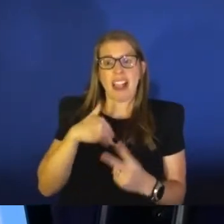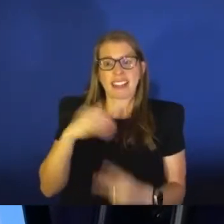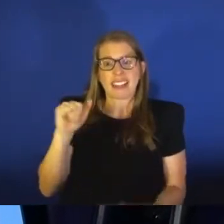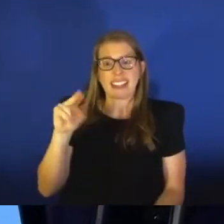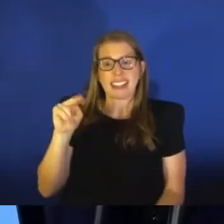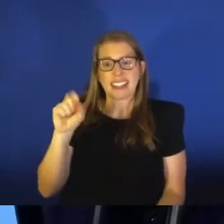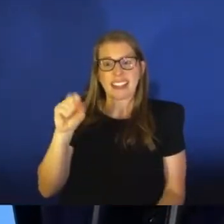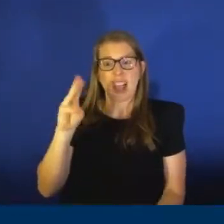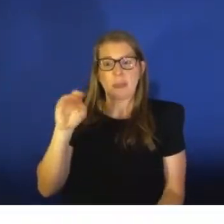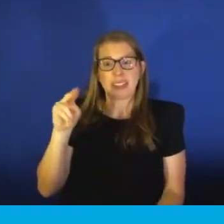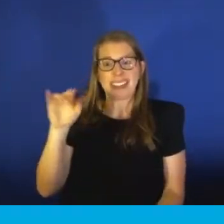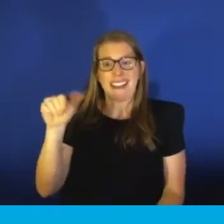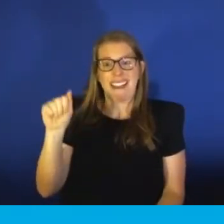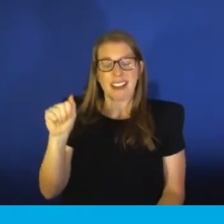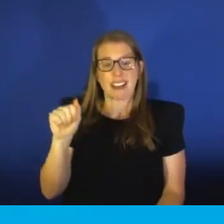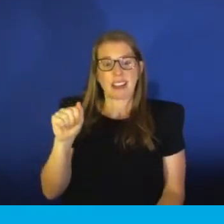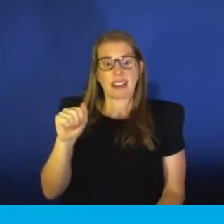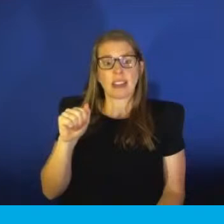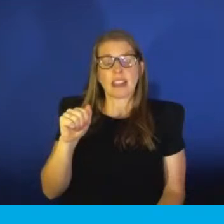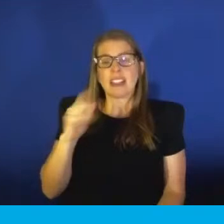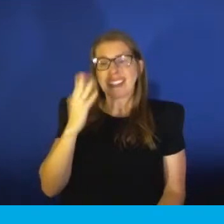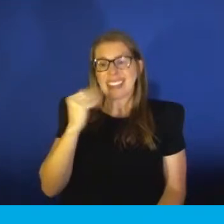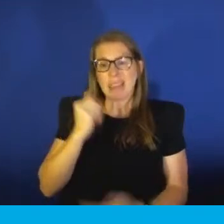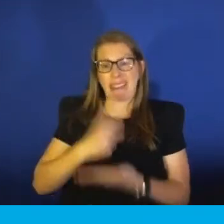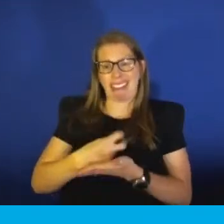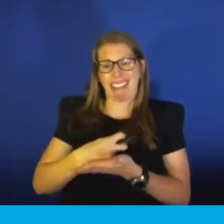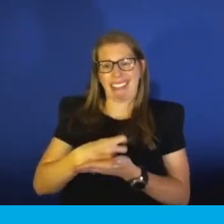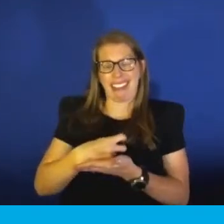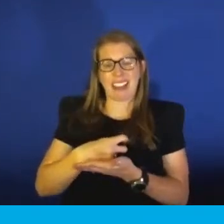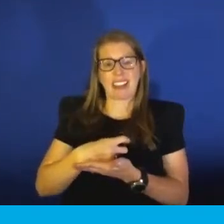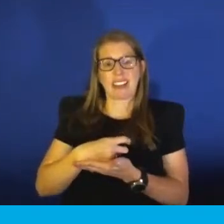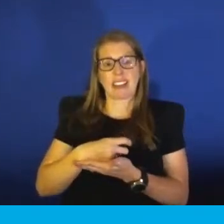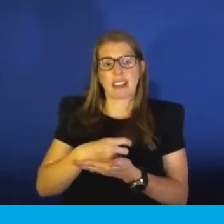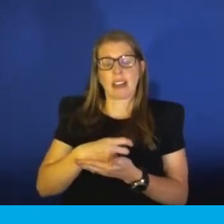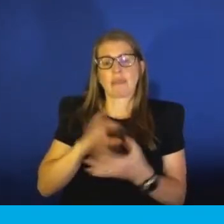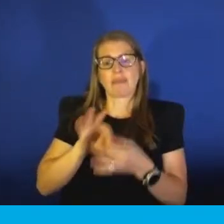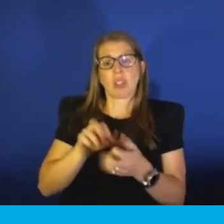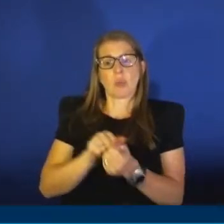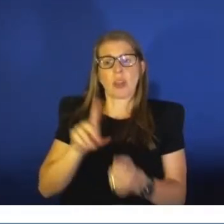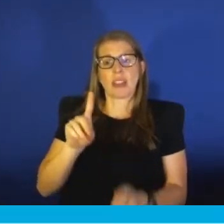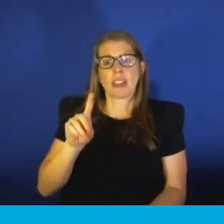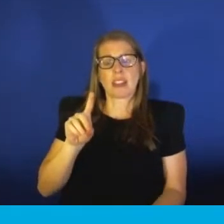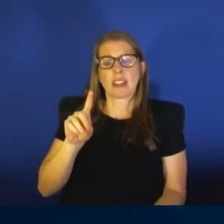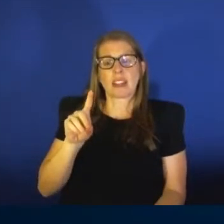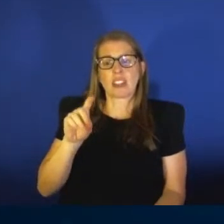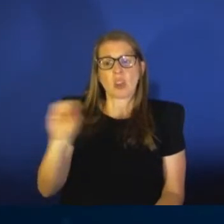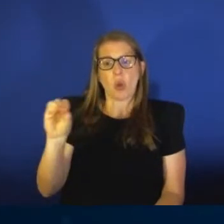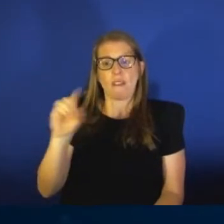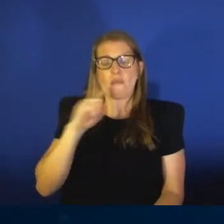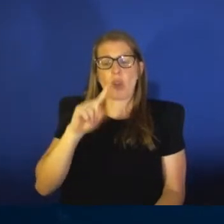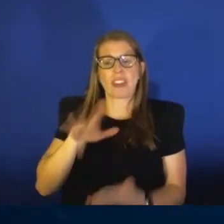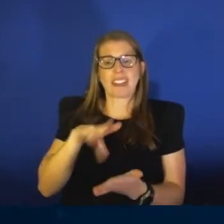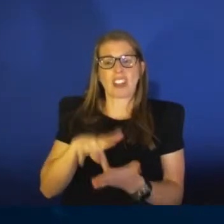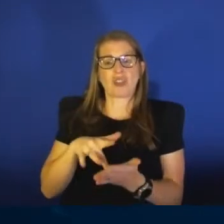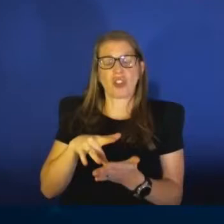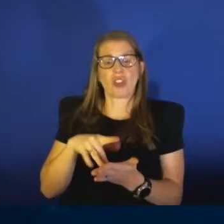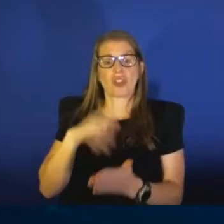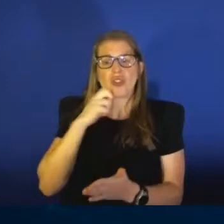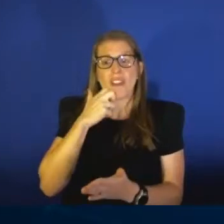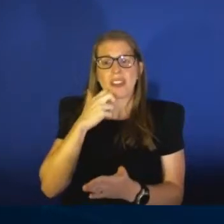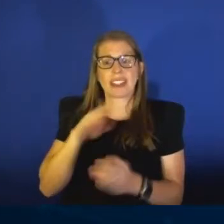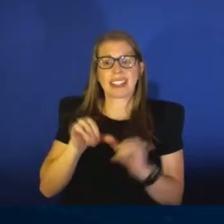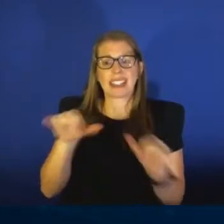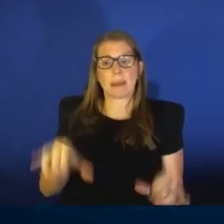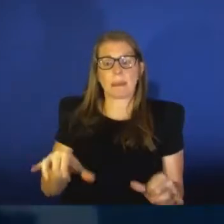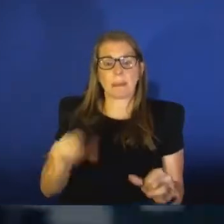research finds those sleepless nights could be tied to a disorder of the central nervous system. Join us Monday at 8 on these social media